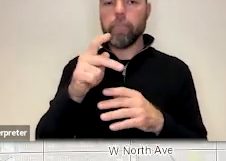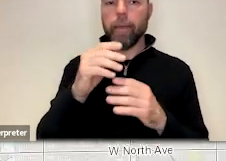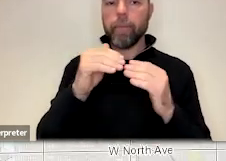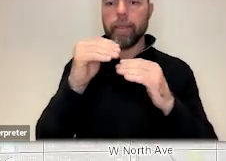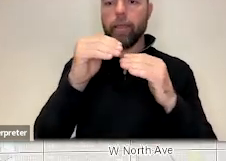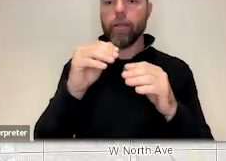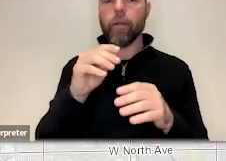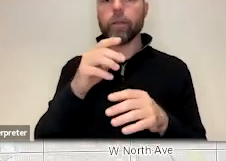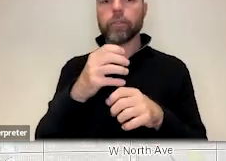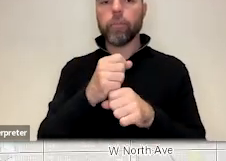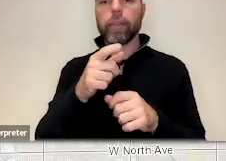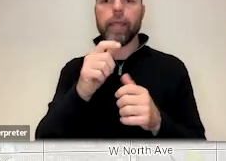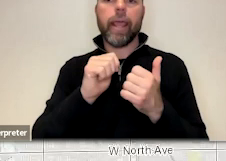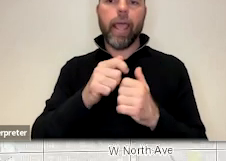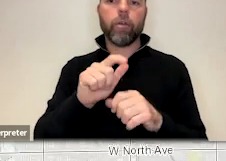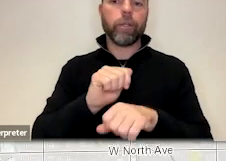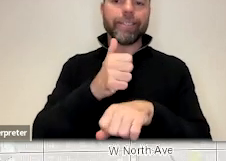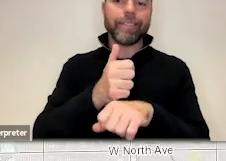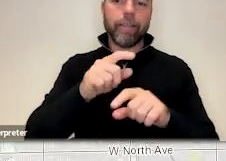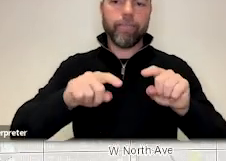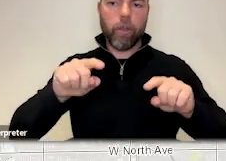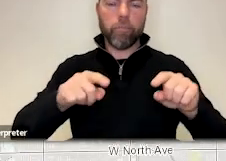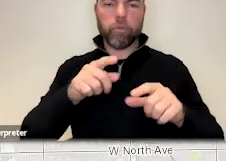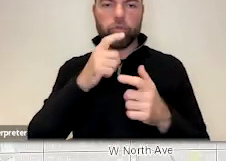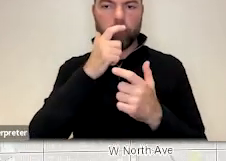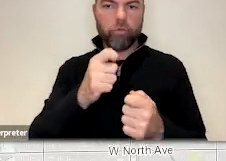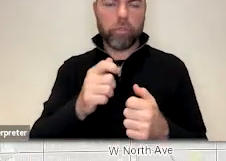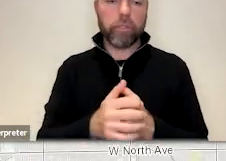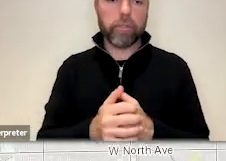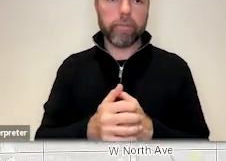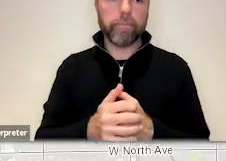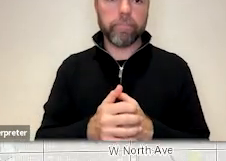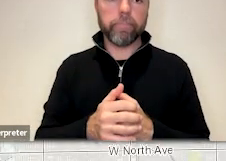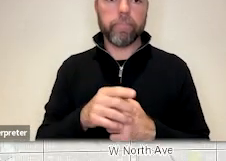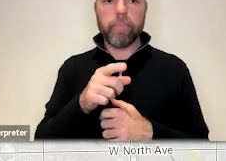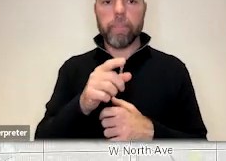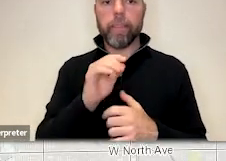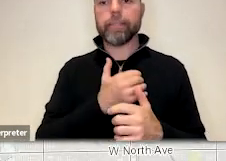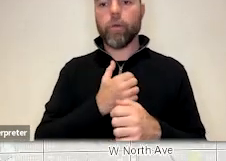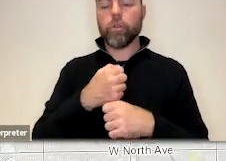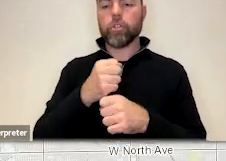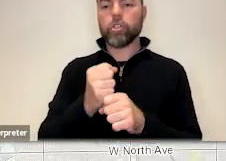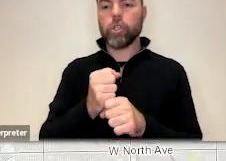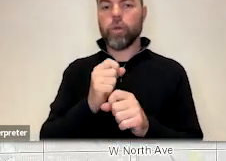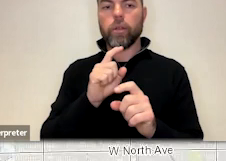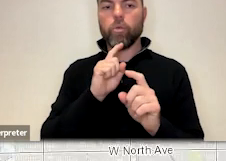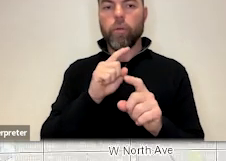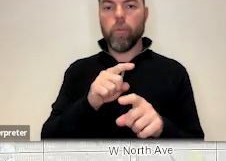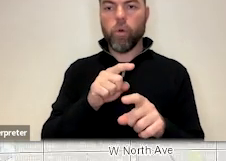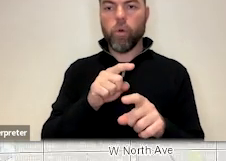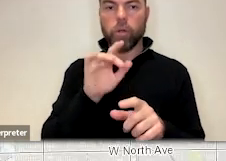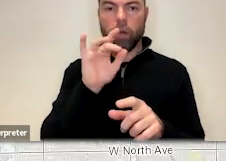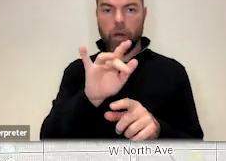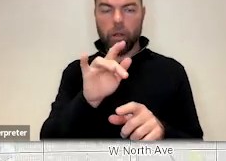hey, this is how you set the variables that you're interested in. This is our generate report toggle, and this is going to tell us